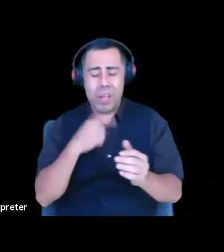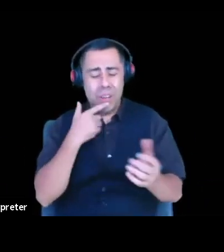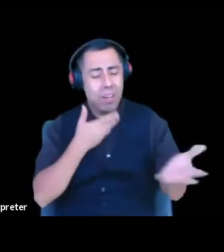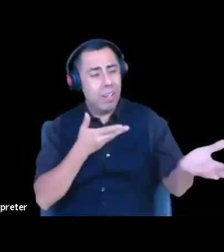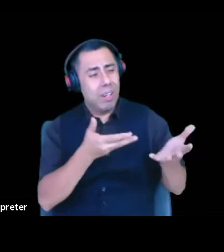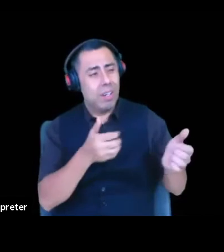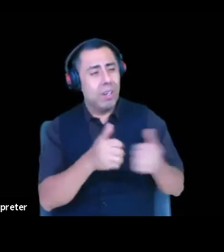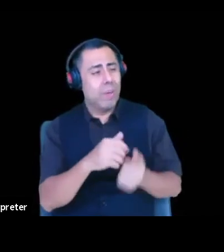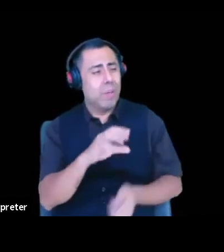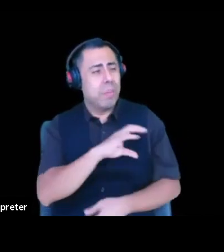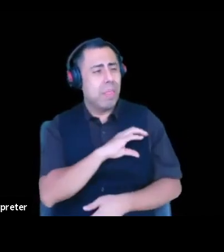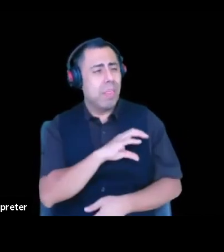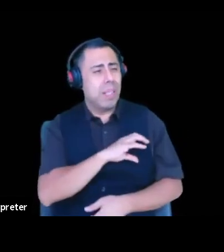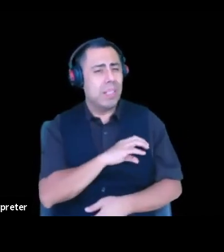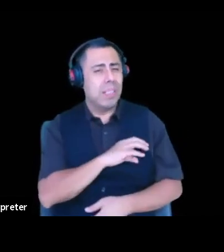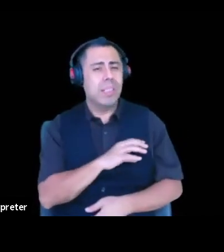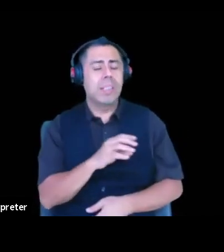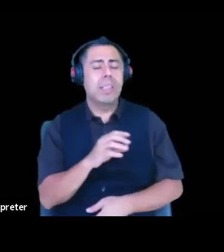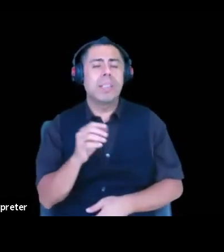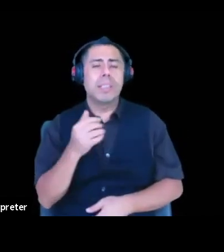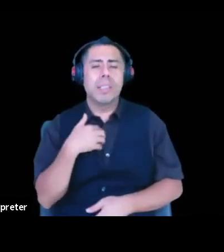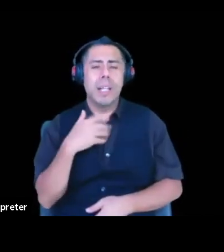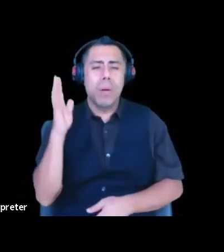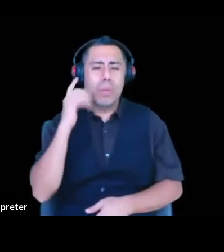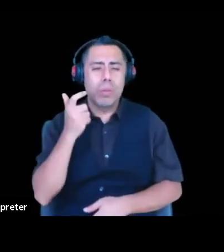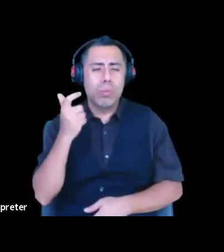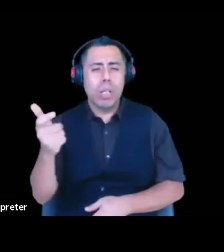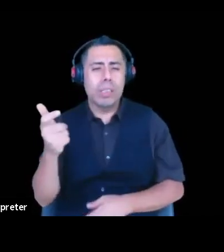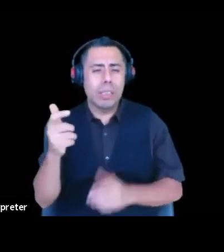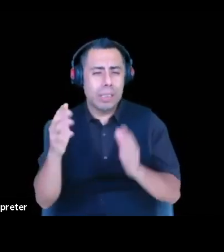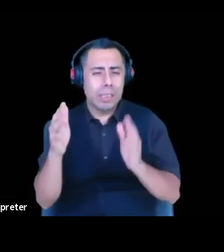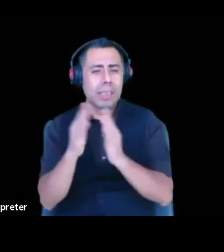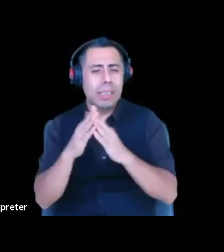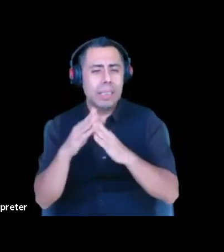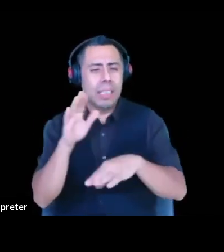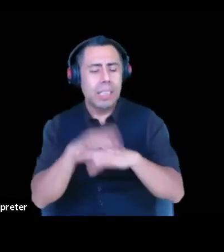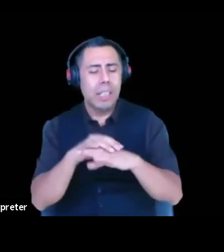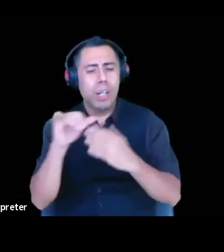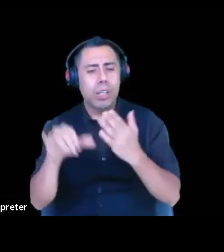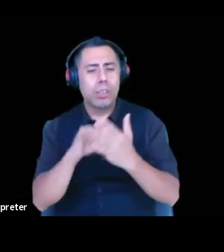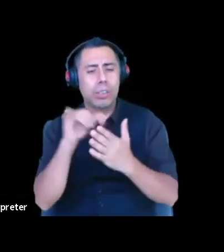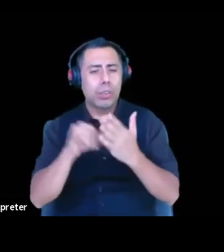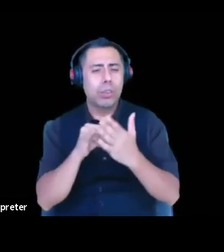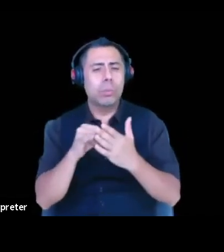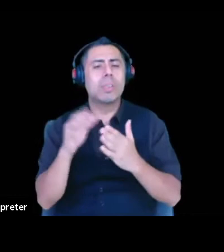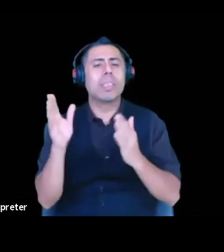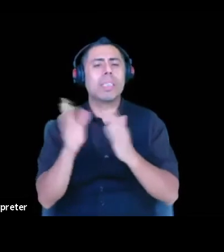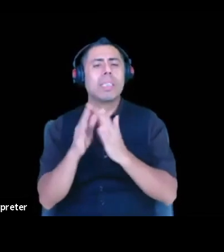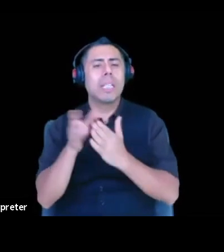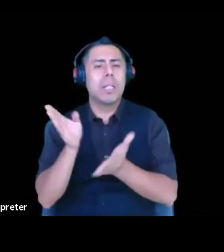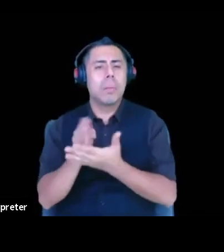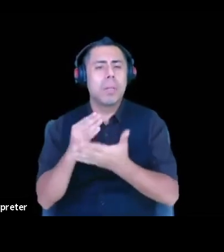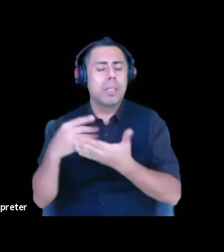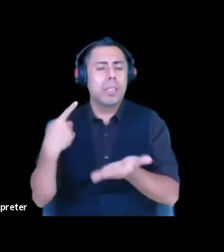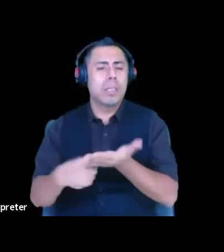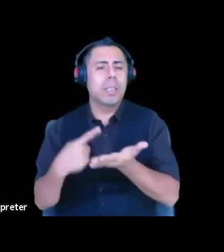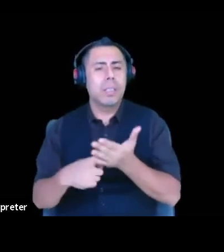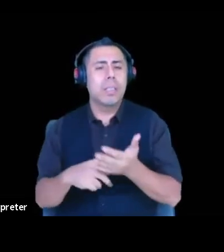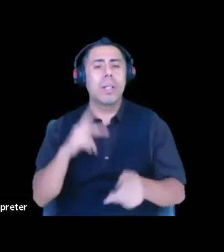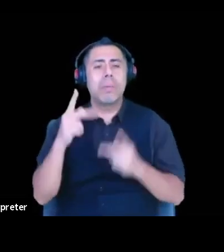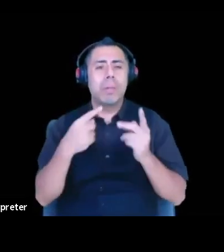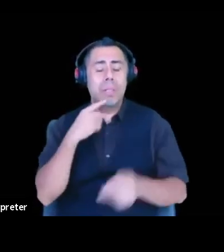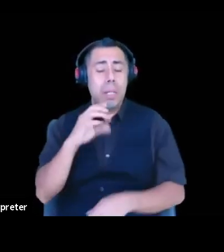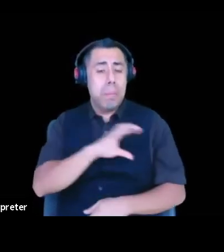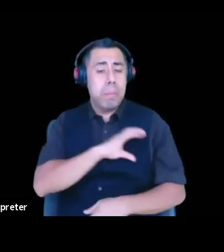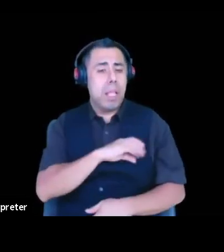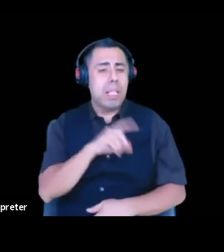city budget, I was watching on YouTube and just hearing 100% people saying the police have to come under control. We have to do something about